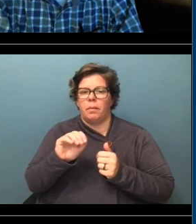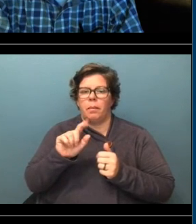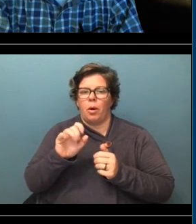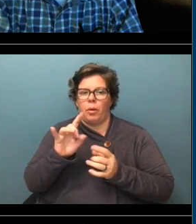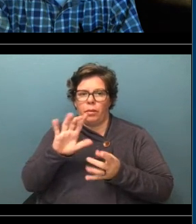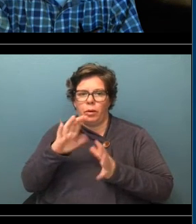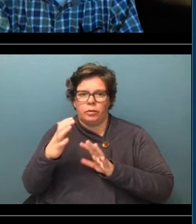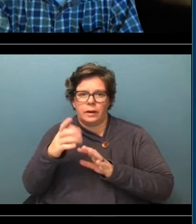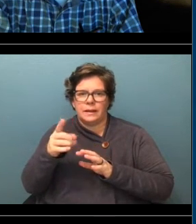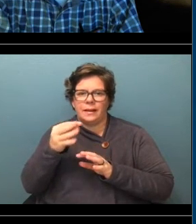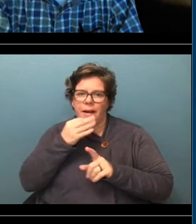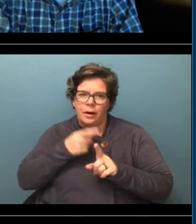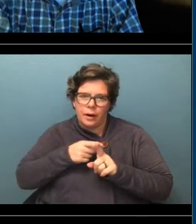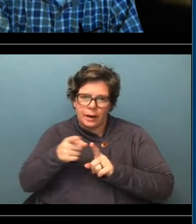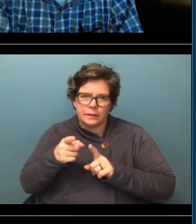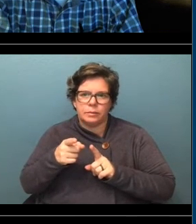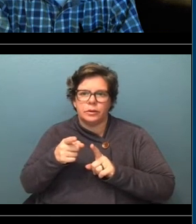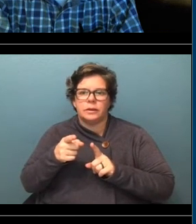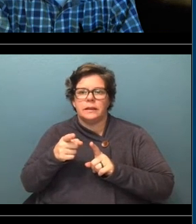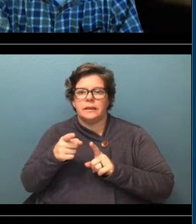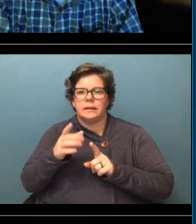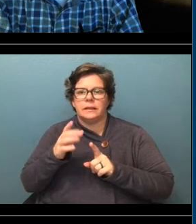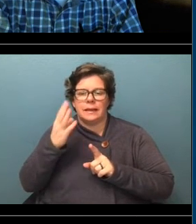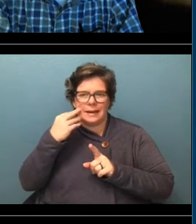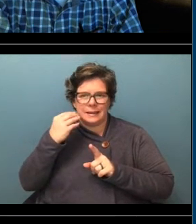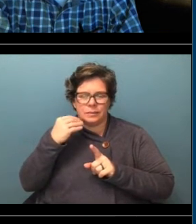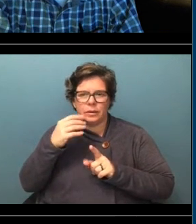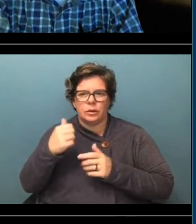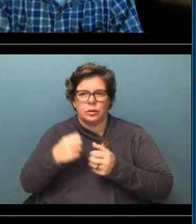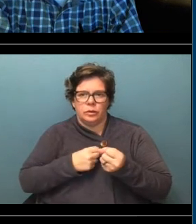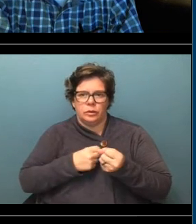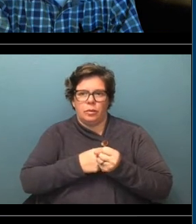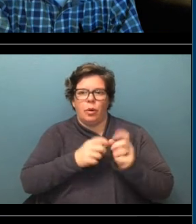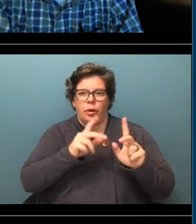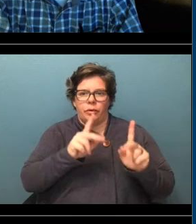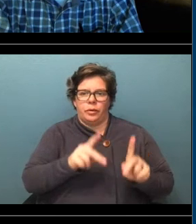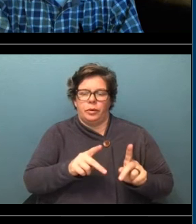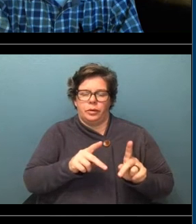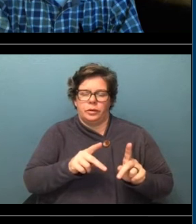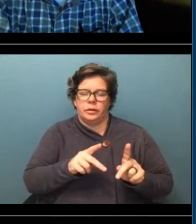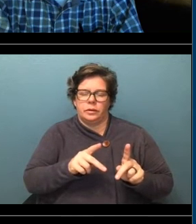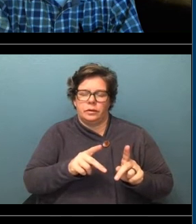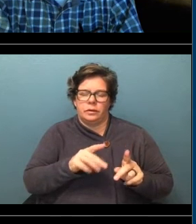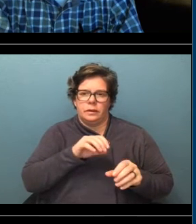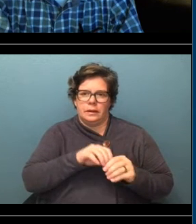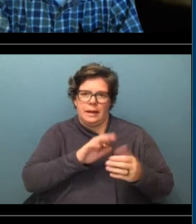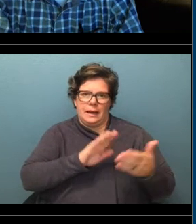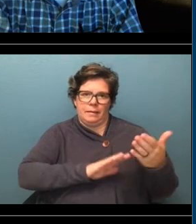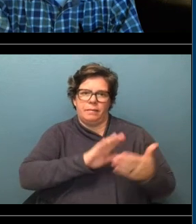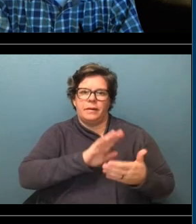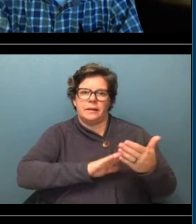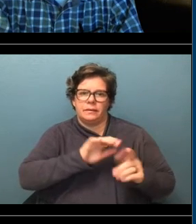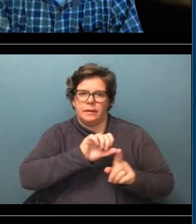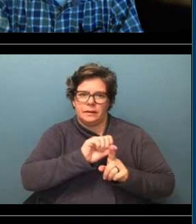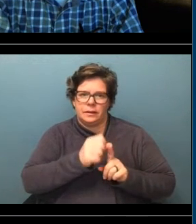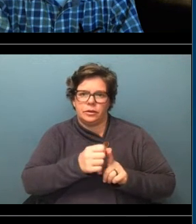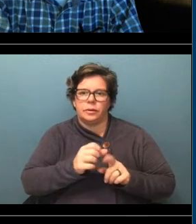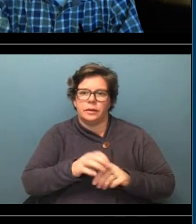their expertise and being able to really support that person, that individual in person, if that were